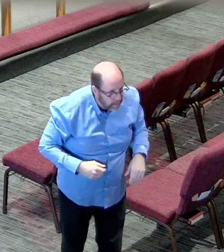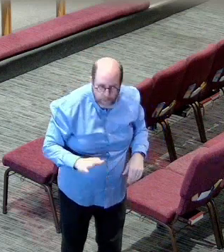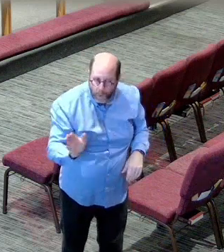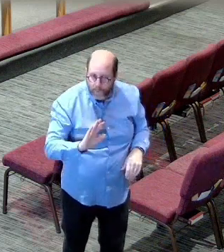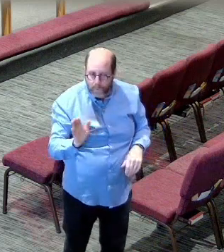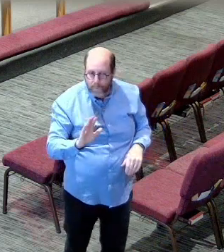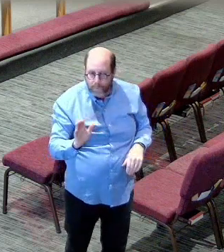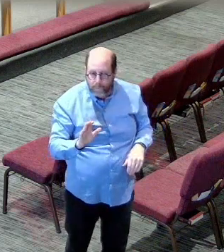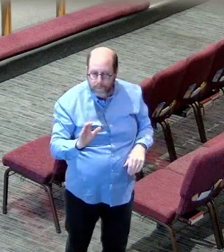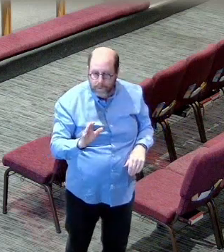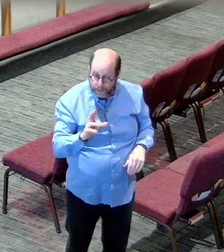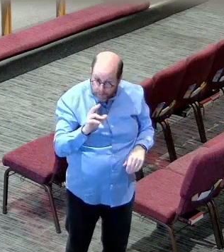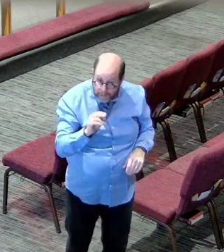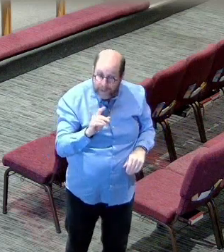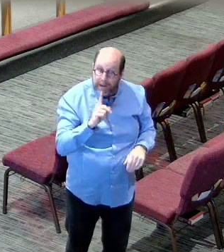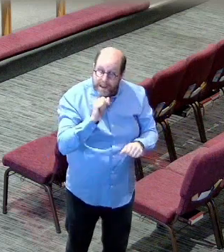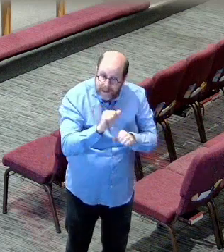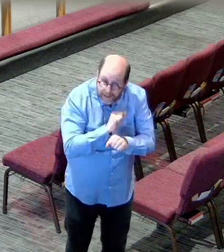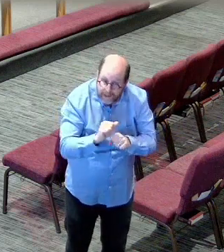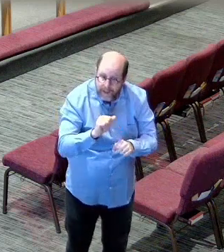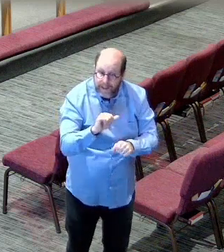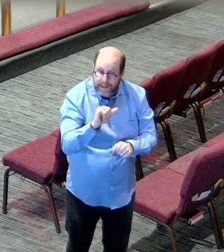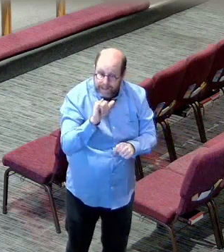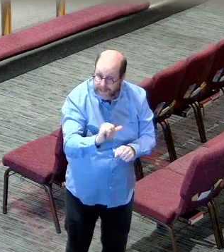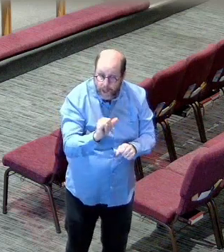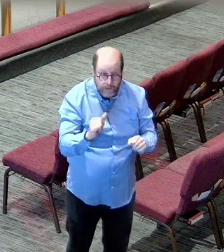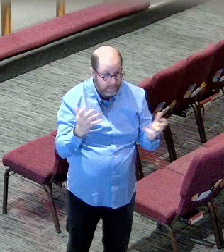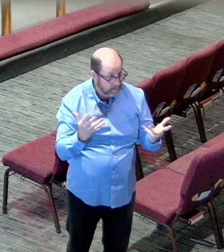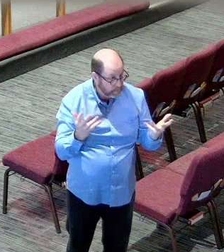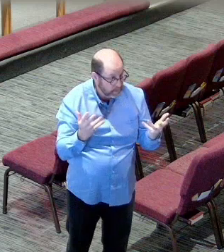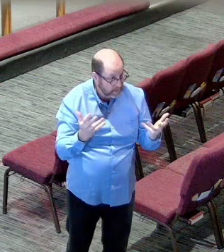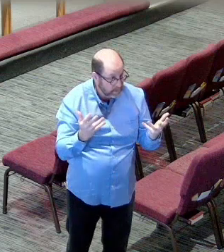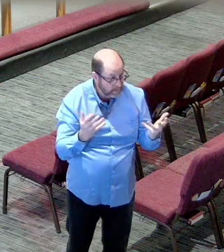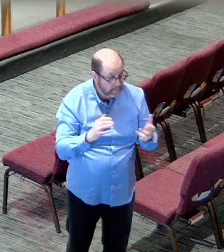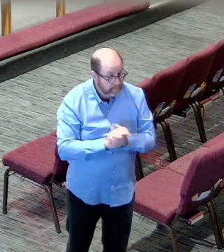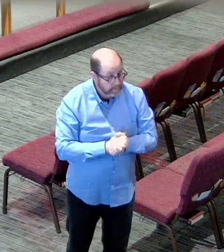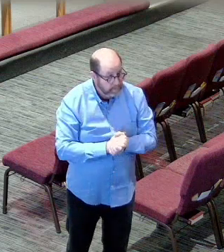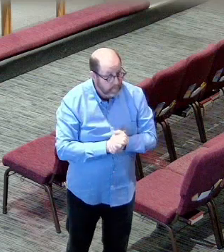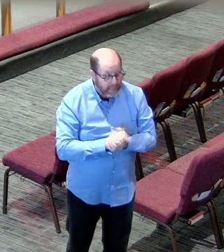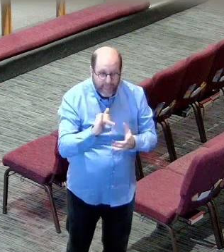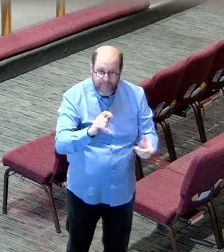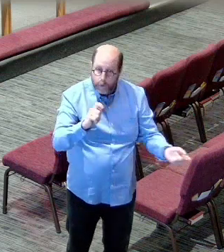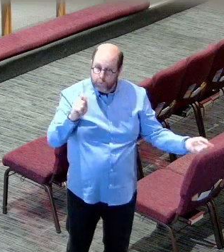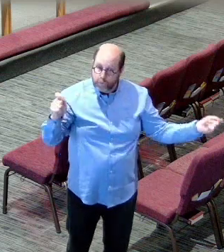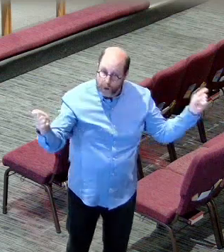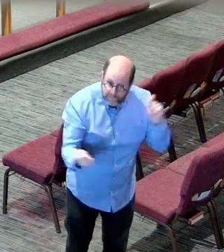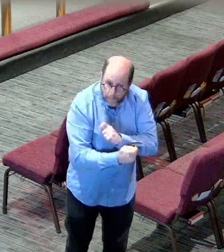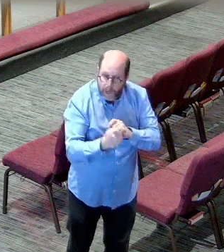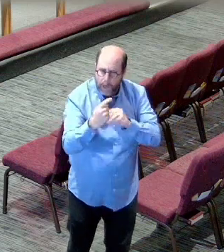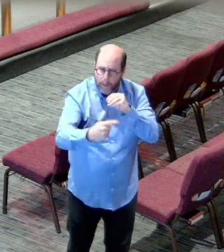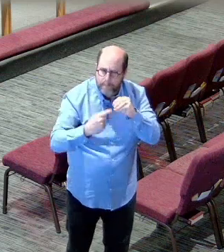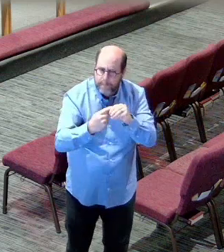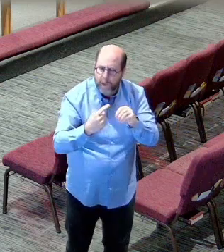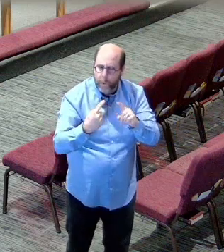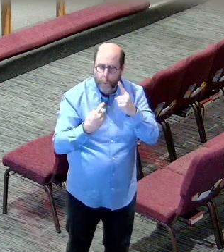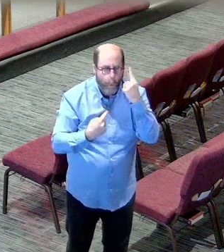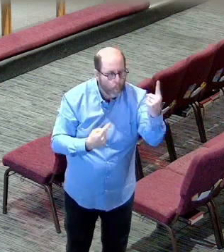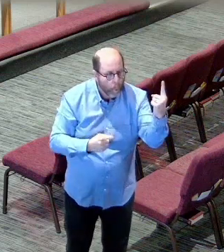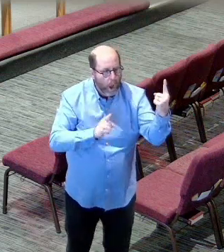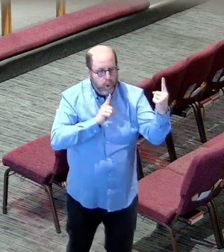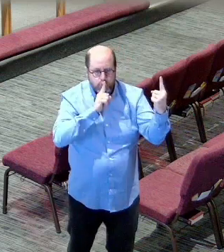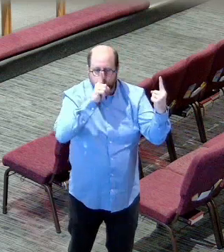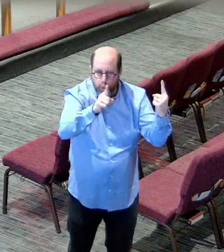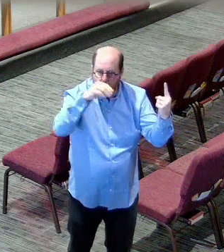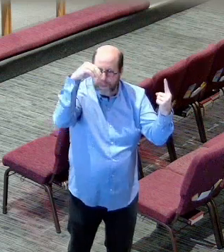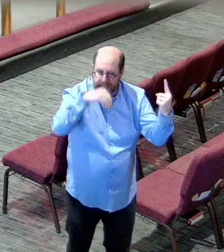Rather, this is what it is all about. The Reformation is all about the one truth in